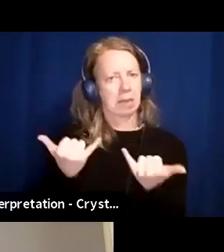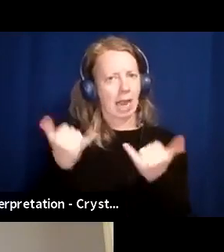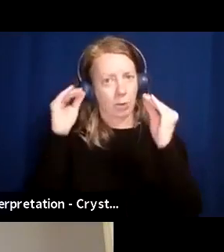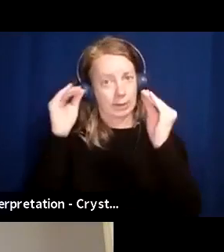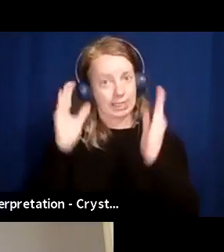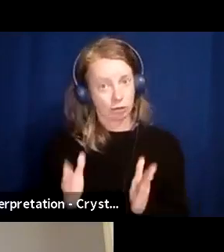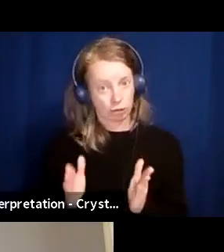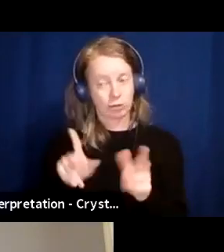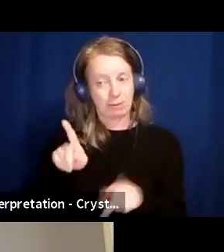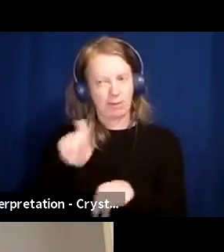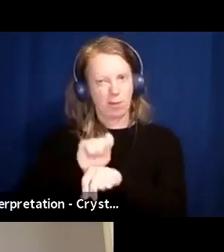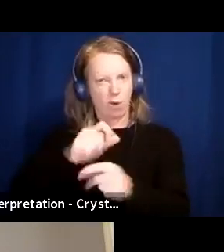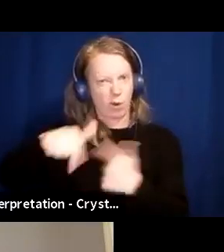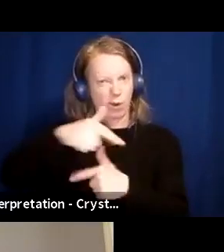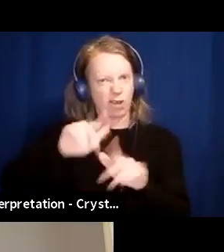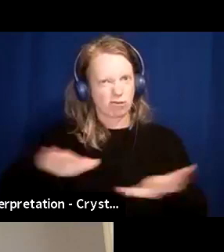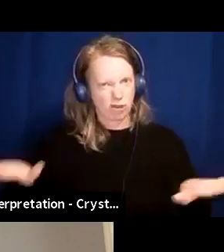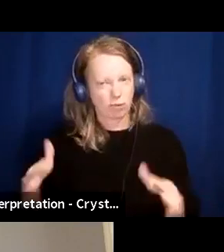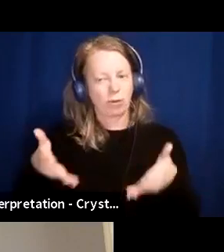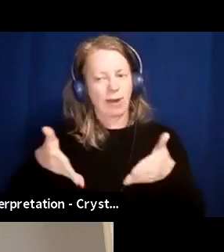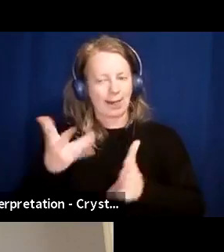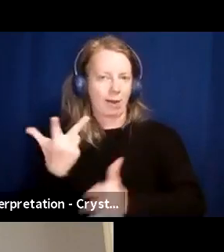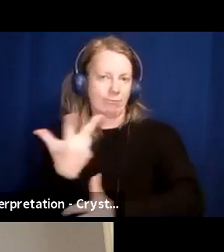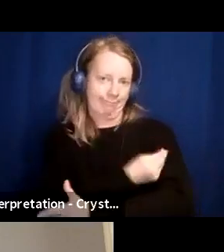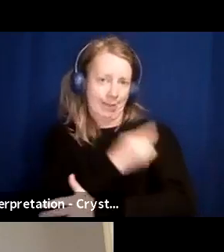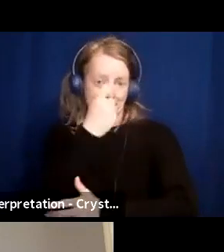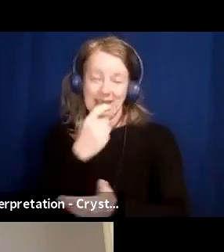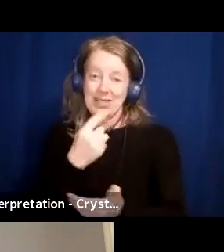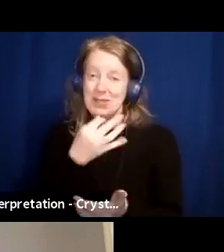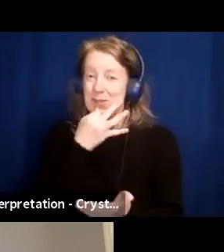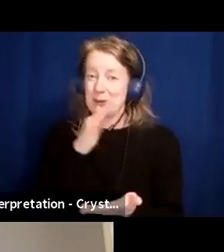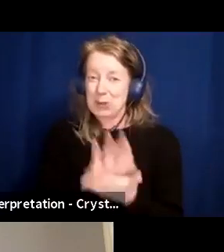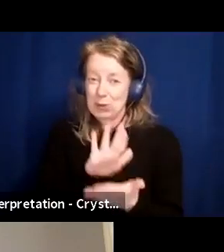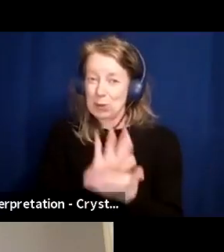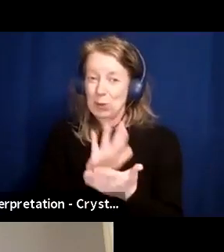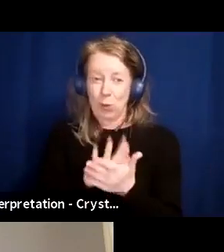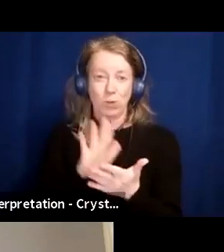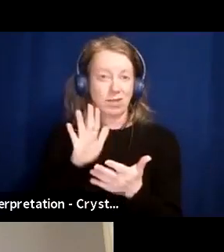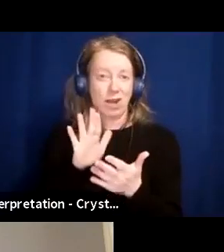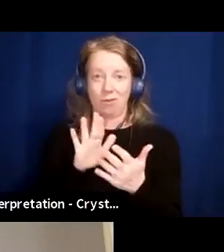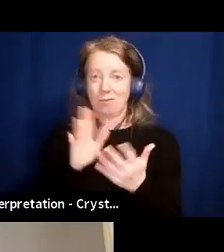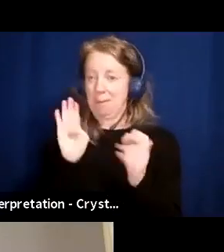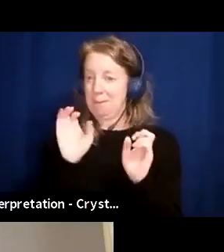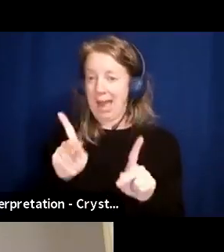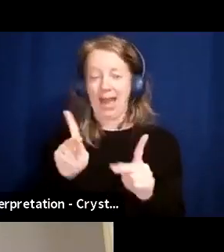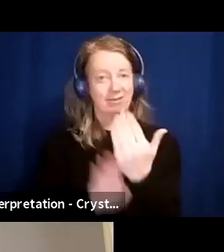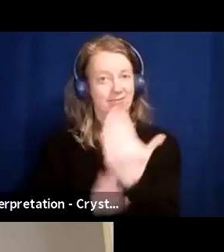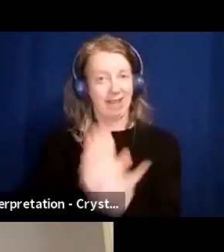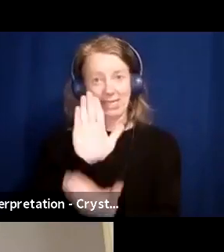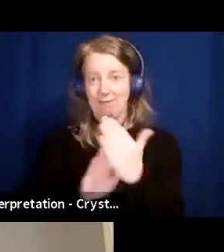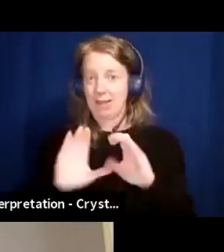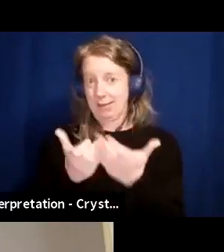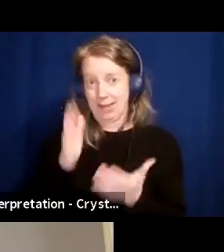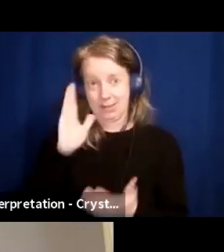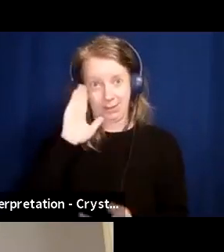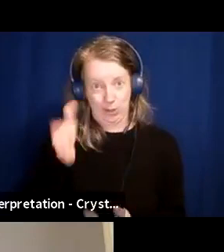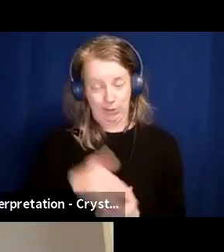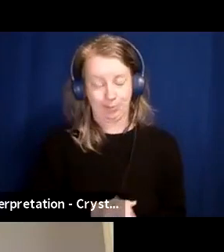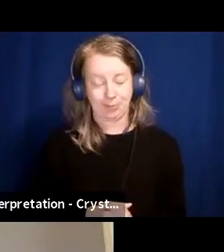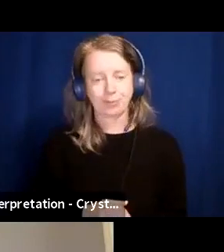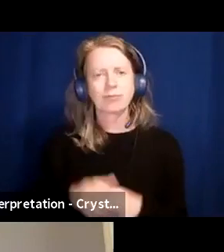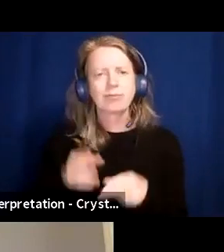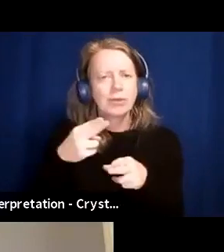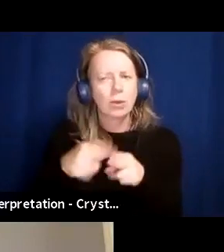as schools are planning to be back in session in person. A quick question I have about that is that I